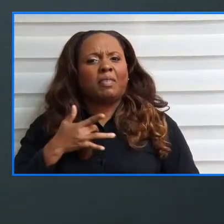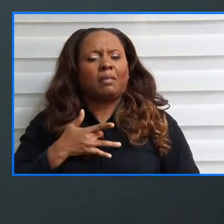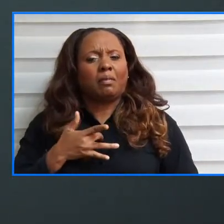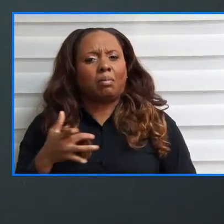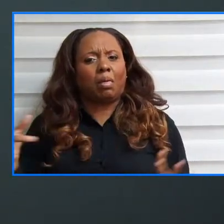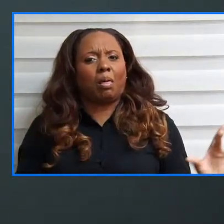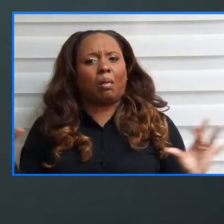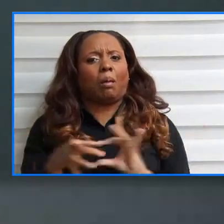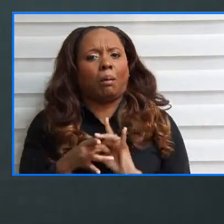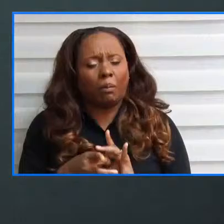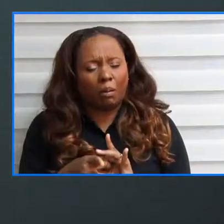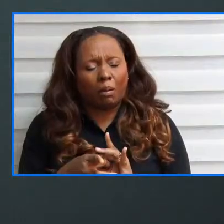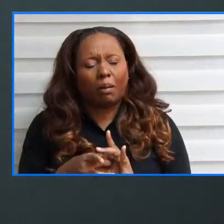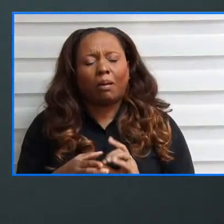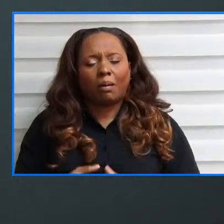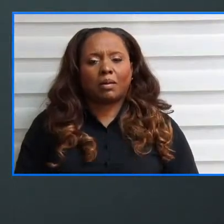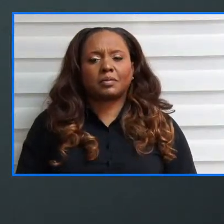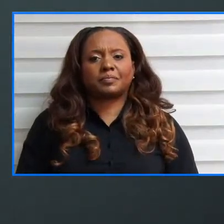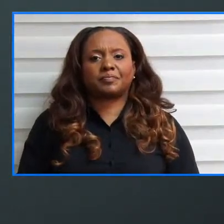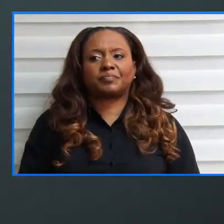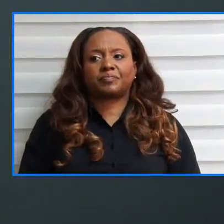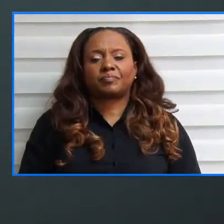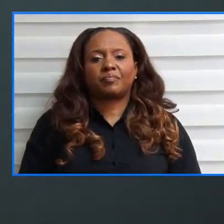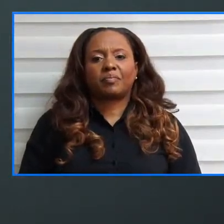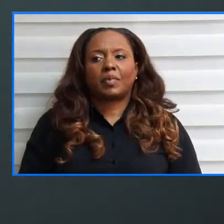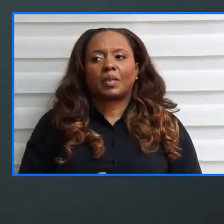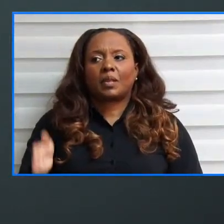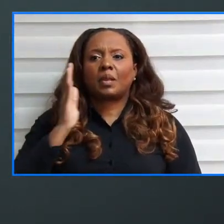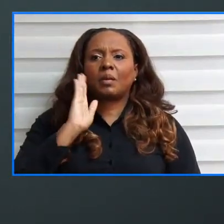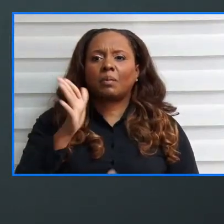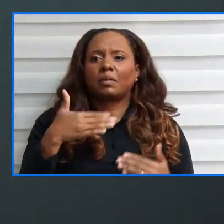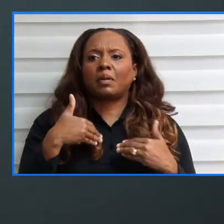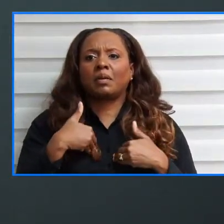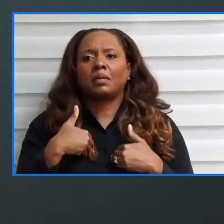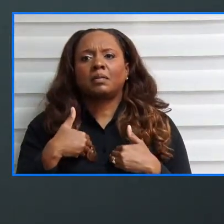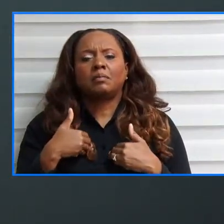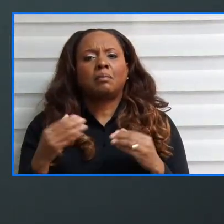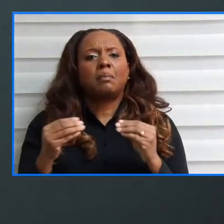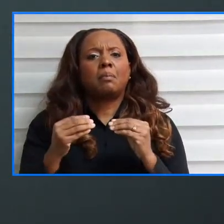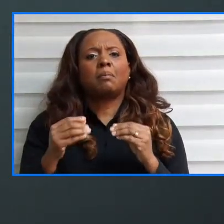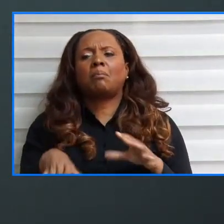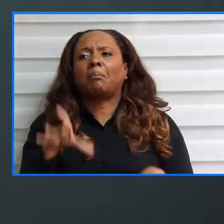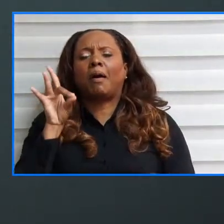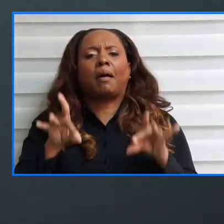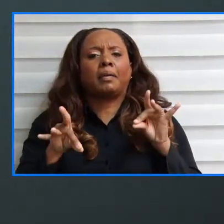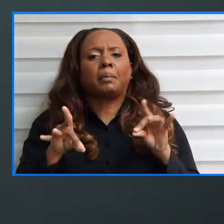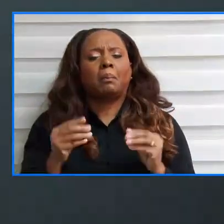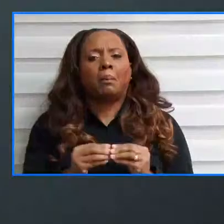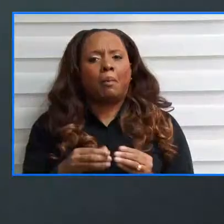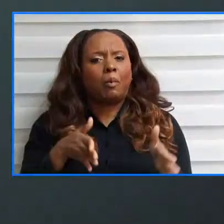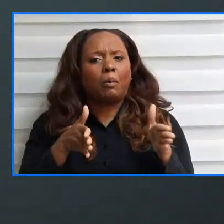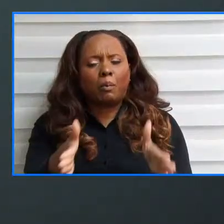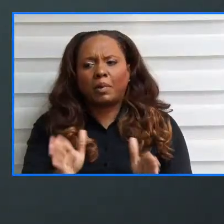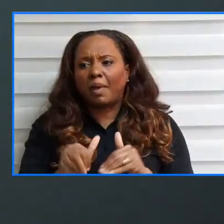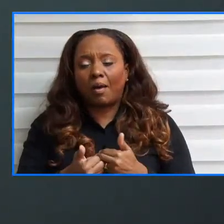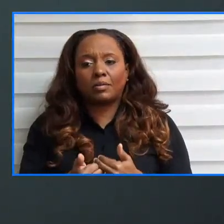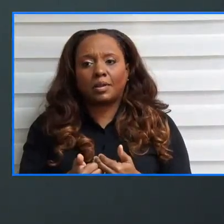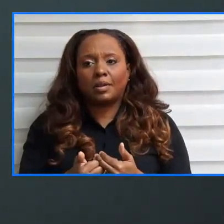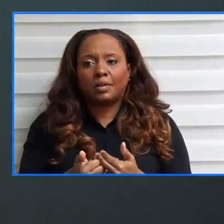We are going to be finding concrete ways to deepen the cooperation between our two